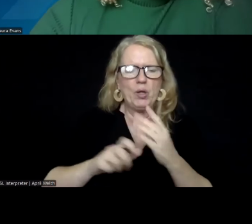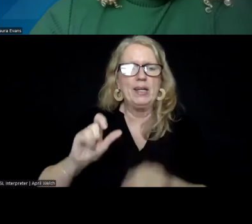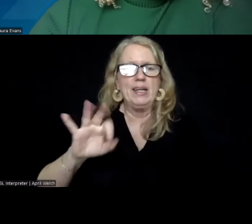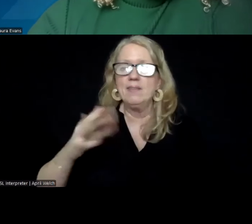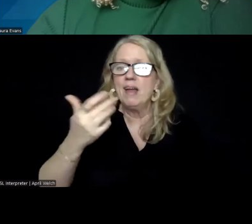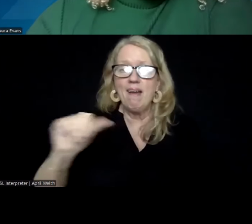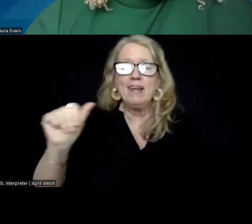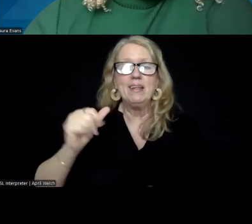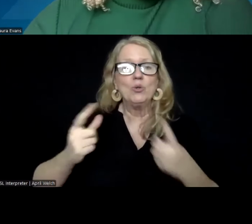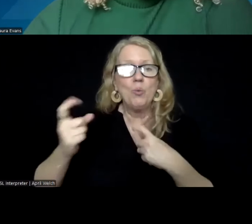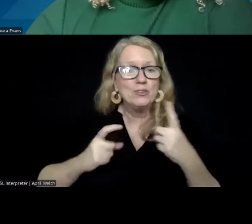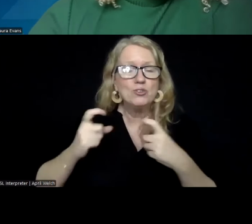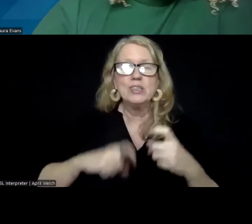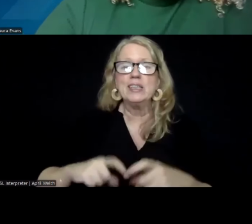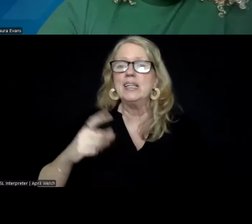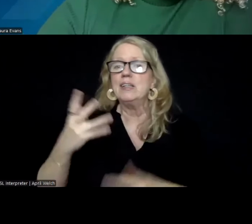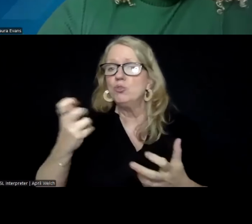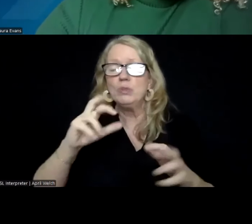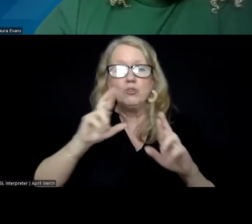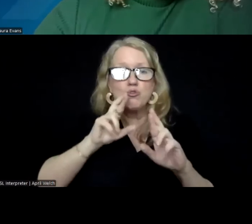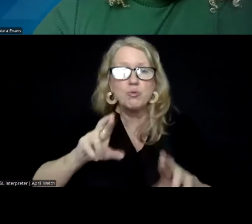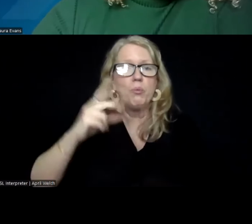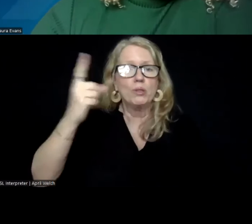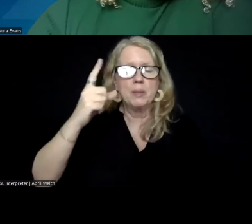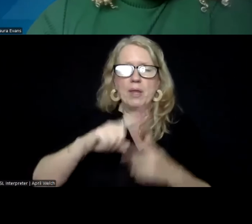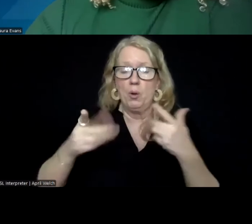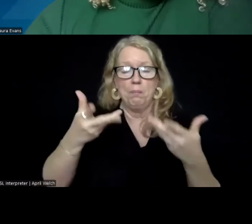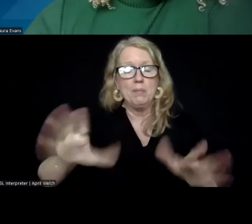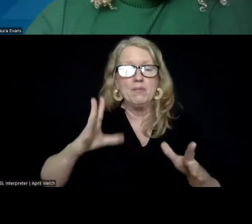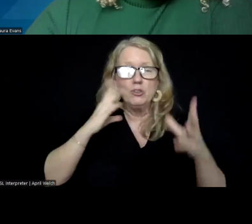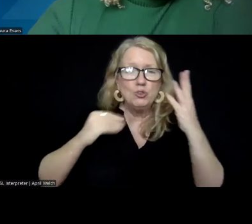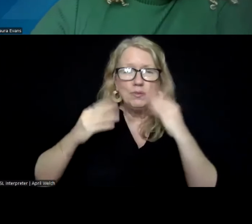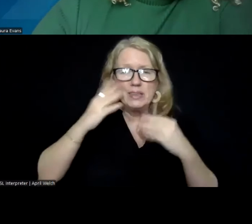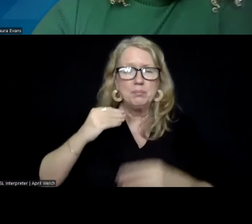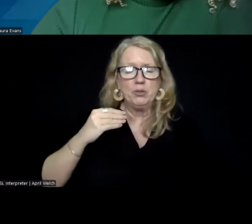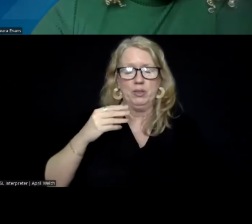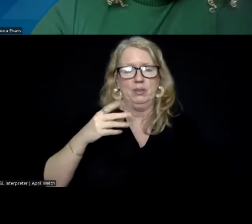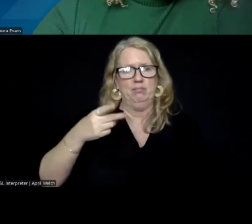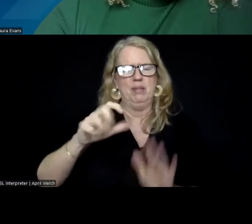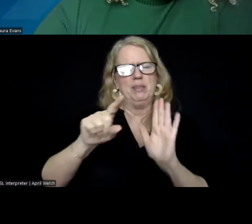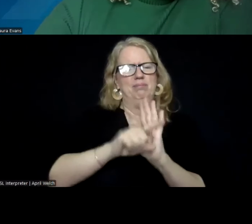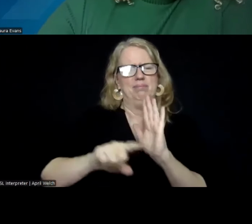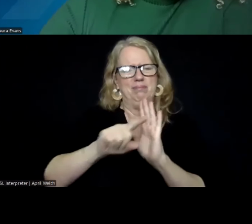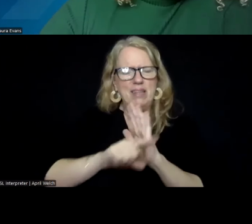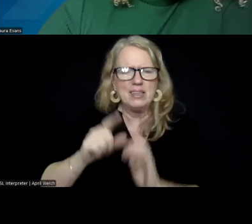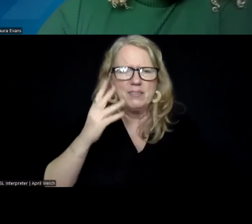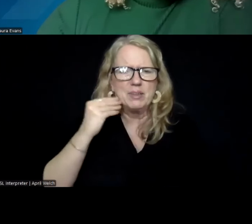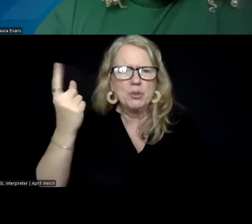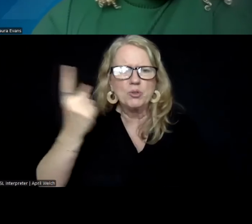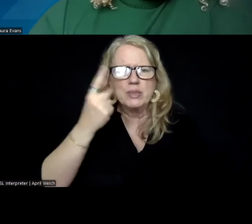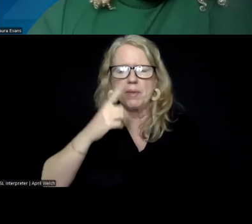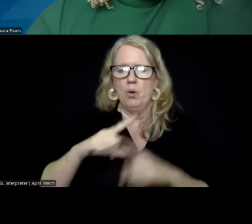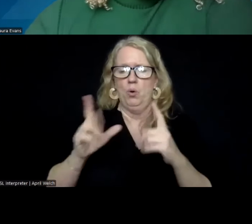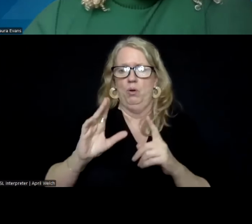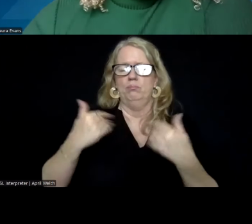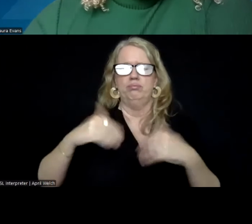any questions, if you have something to report, or maybe you have experienced a negative encounter or had a negative